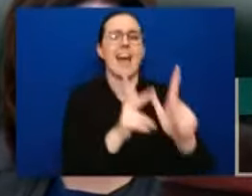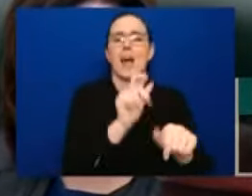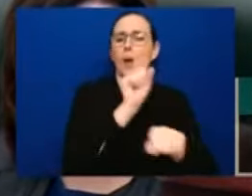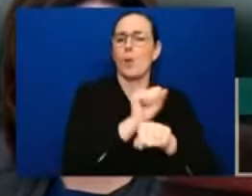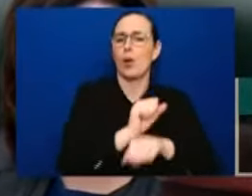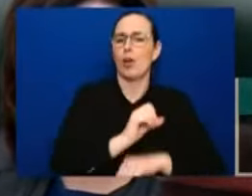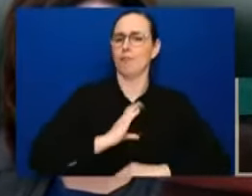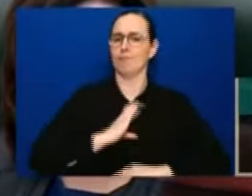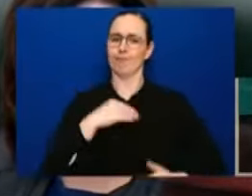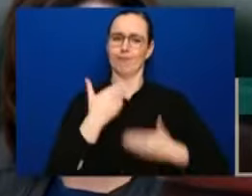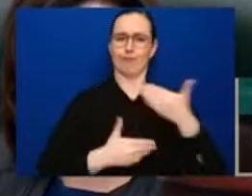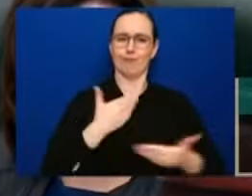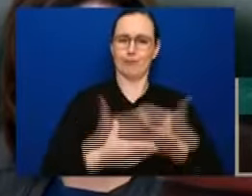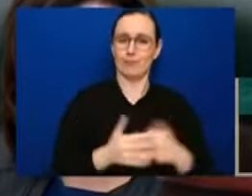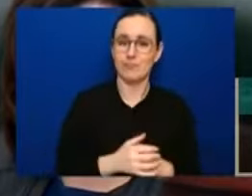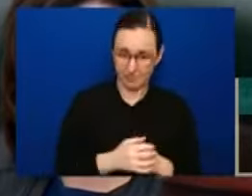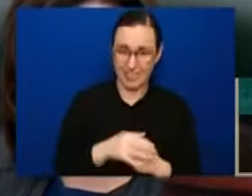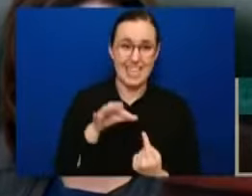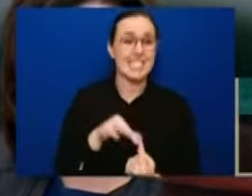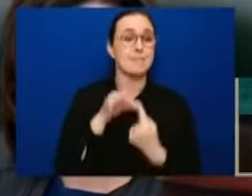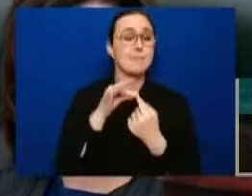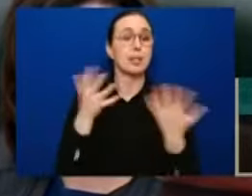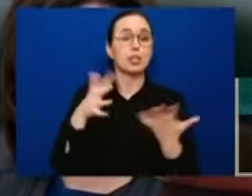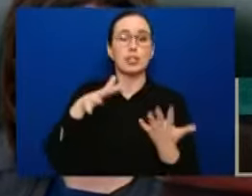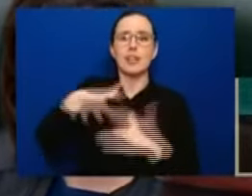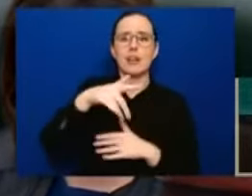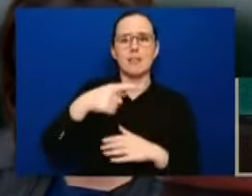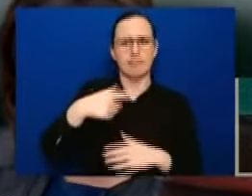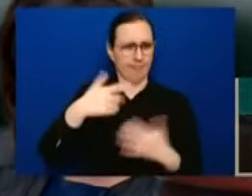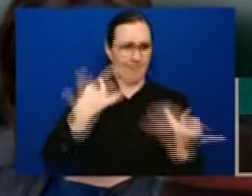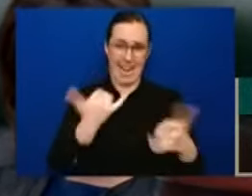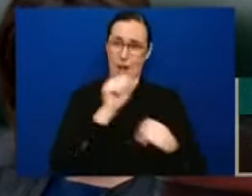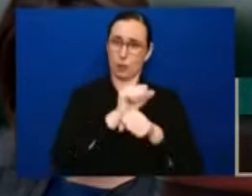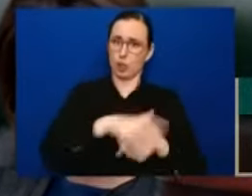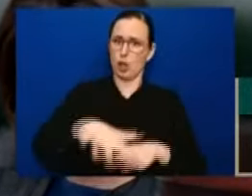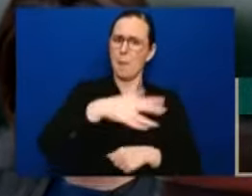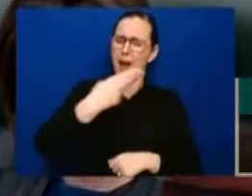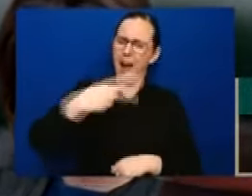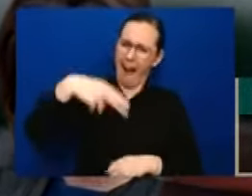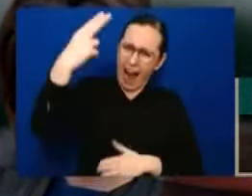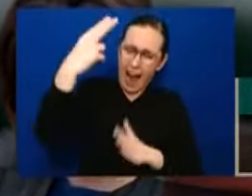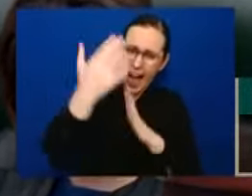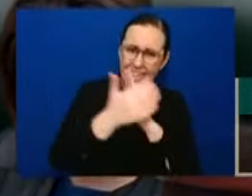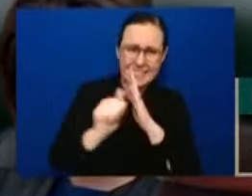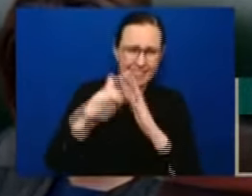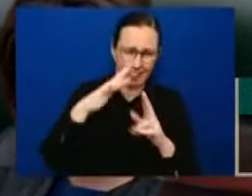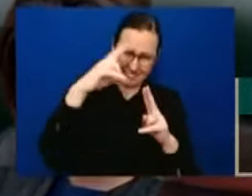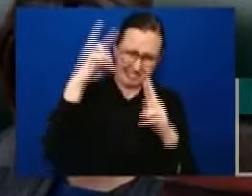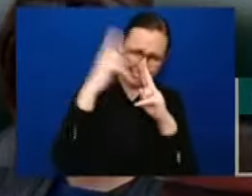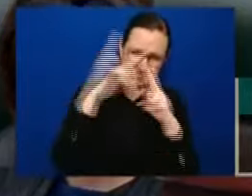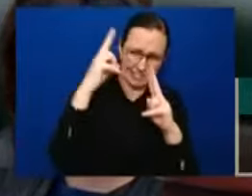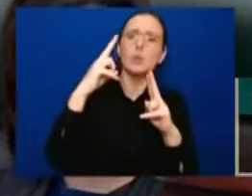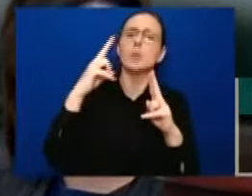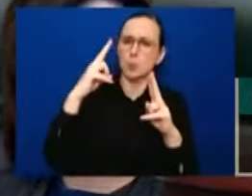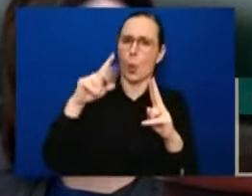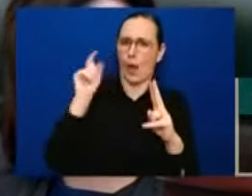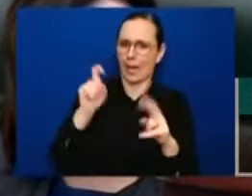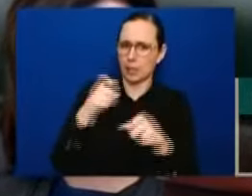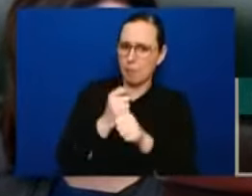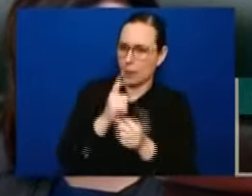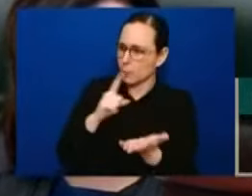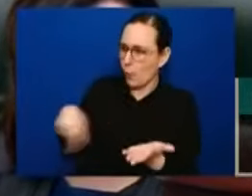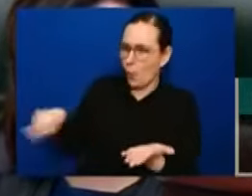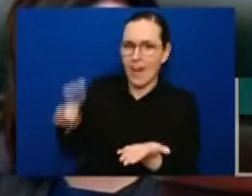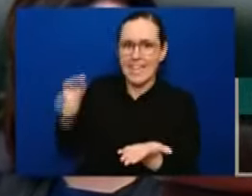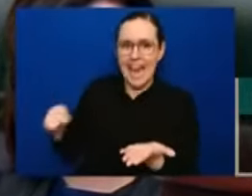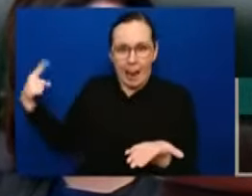world-class post-secondary system. One that enhances connections between programs and the needs of employers, is highly responsive to labour